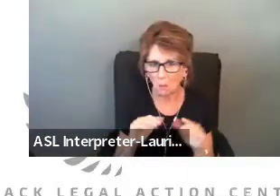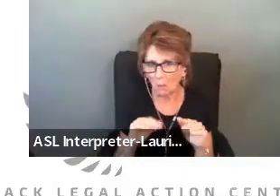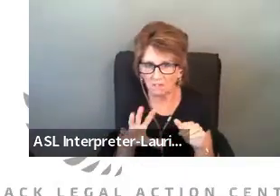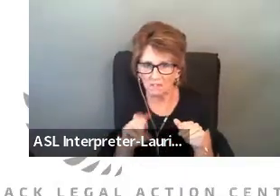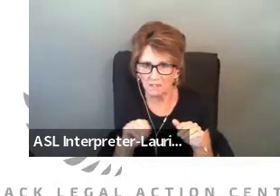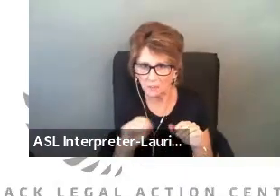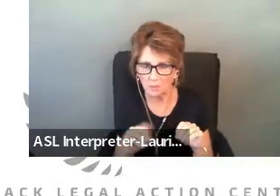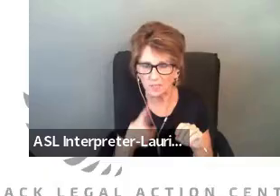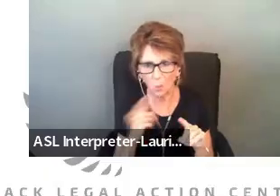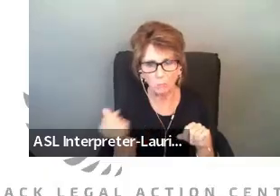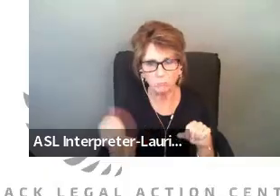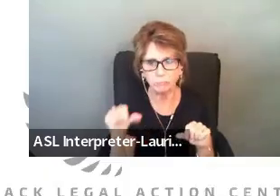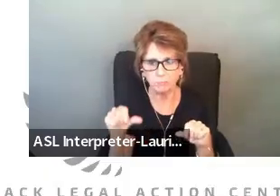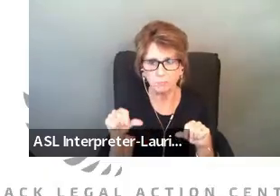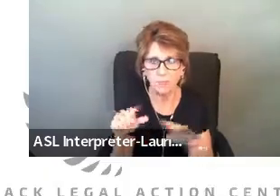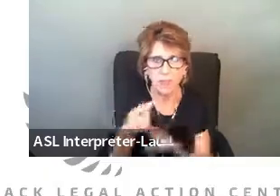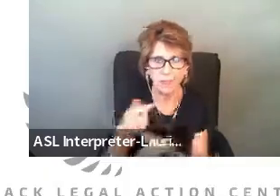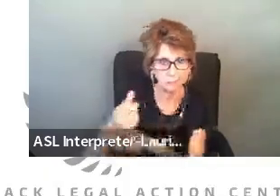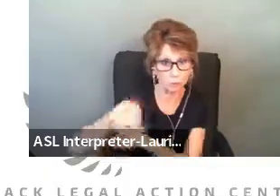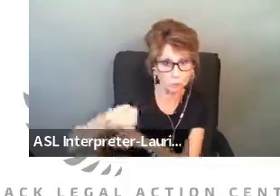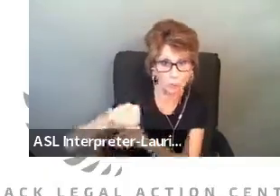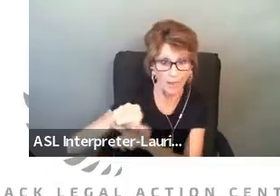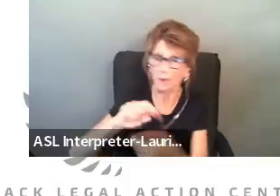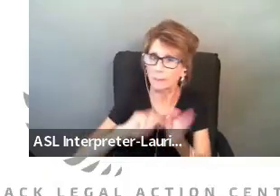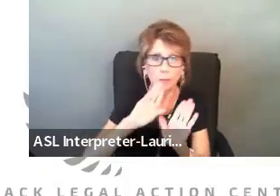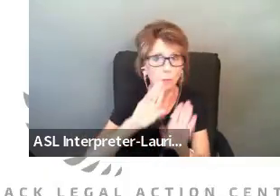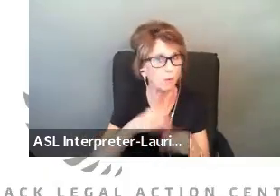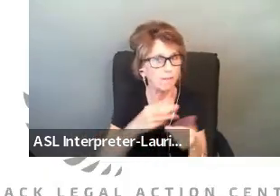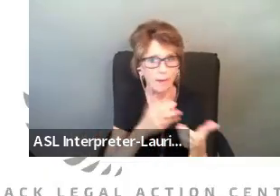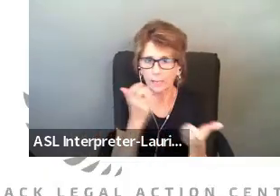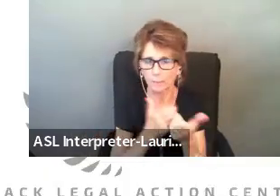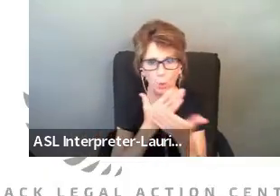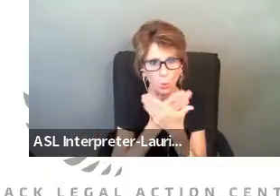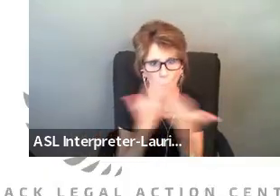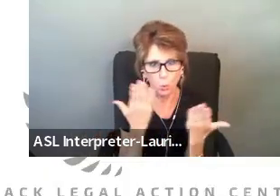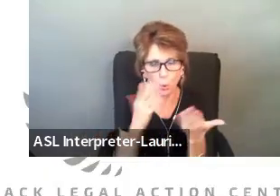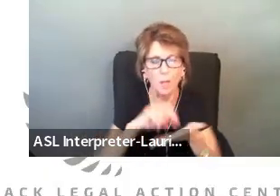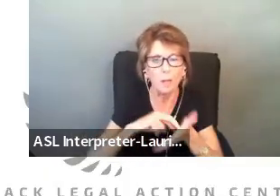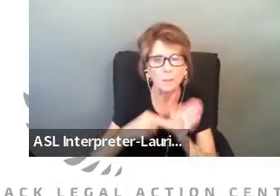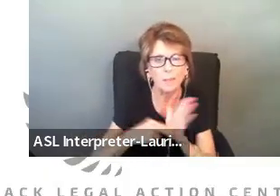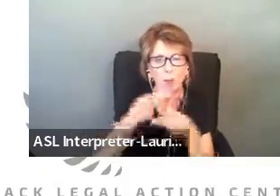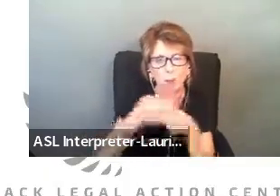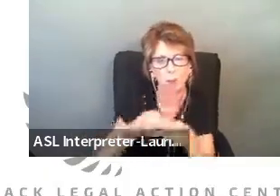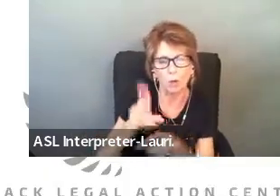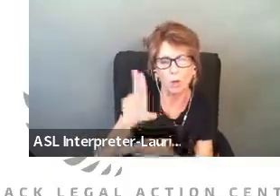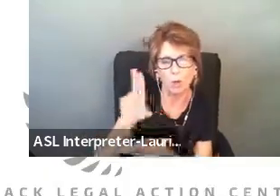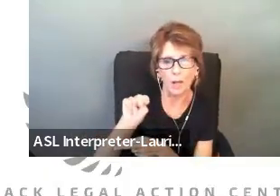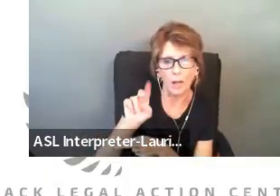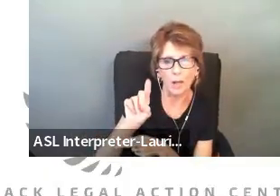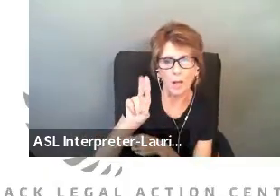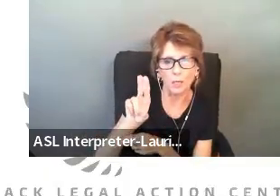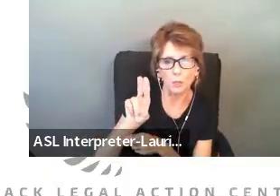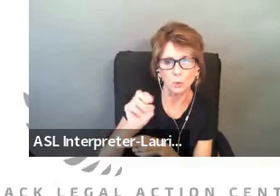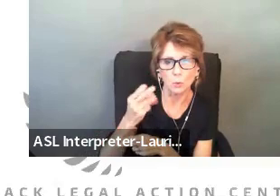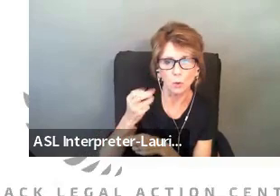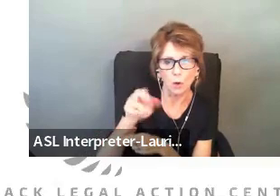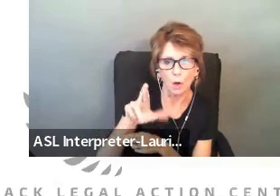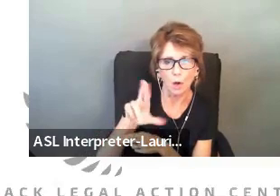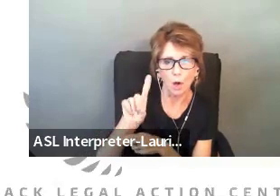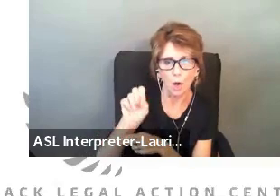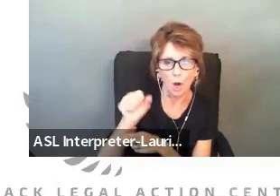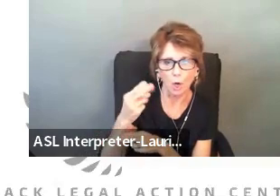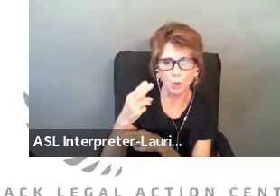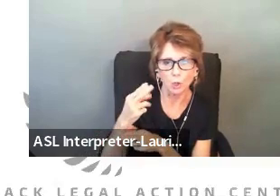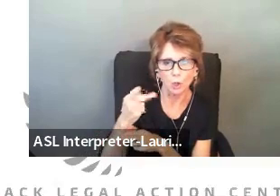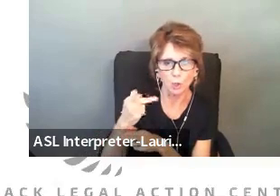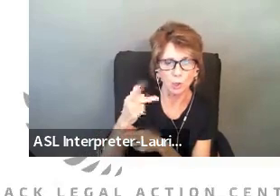undue hardship. And remember, undue hardship is where they now look internally based on the cost of doing that accommodation,